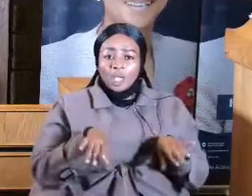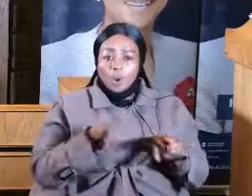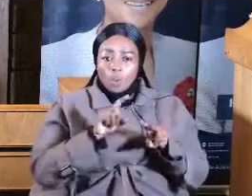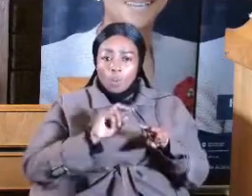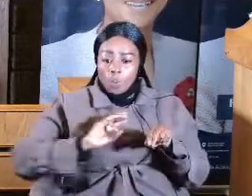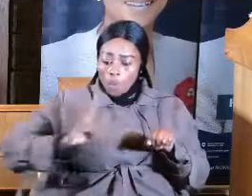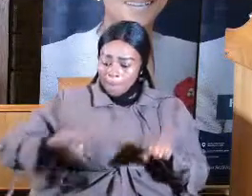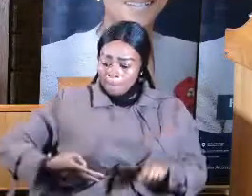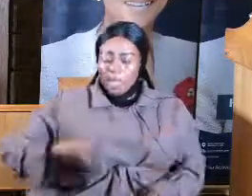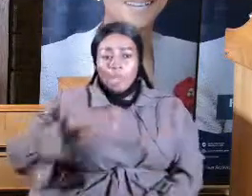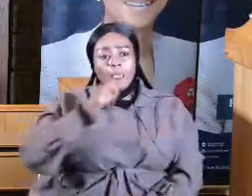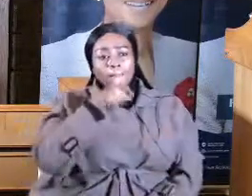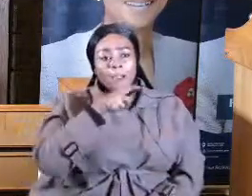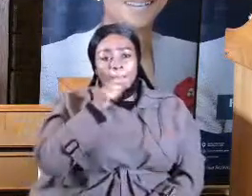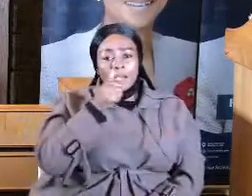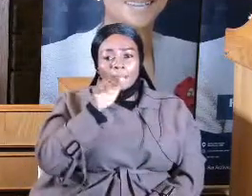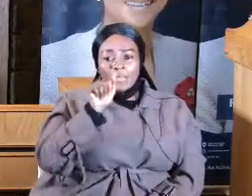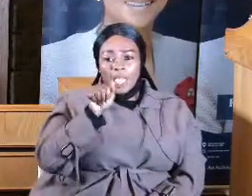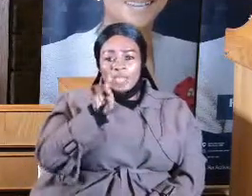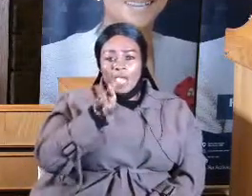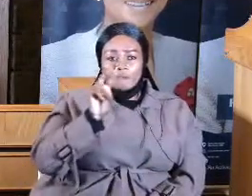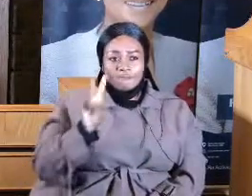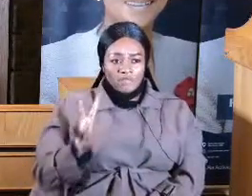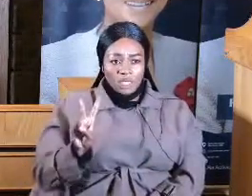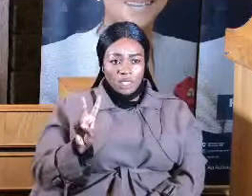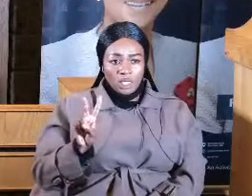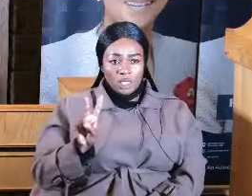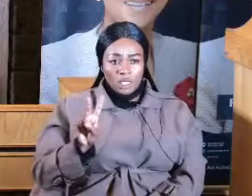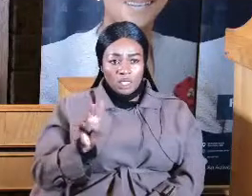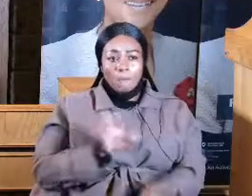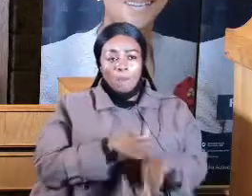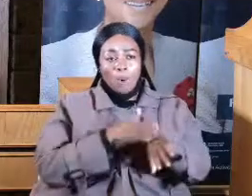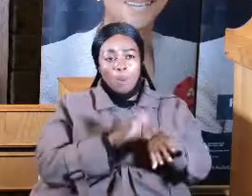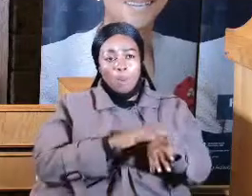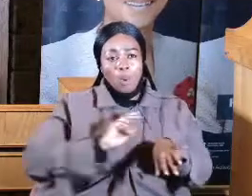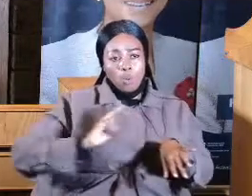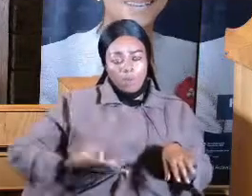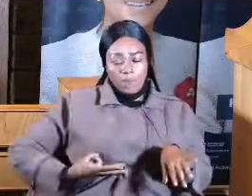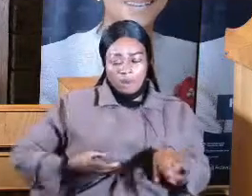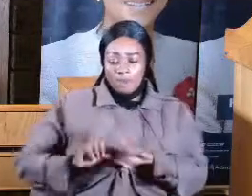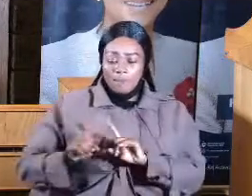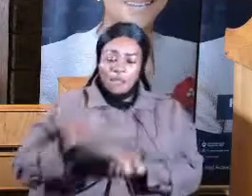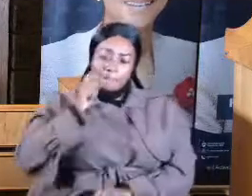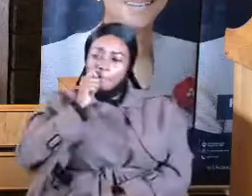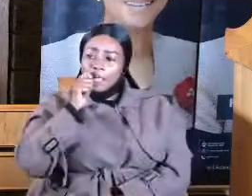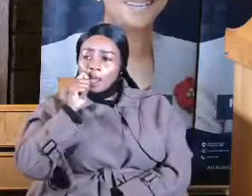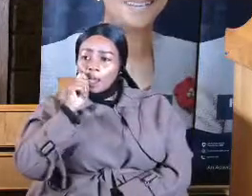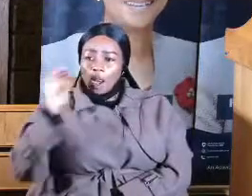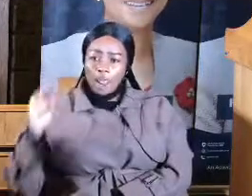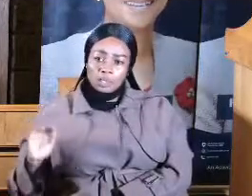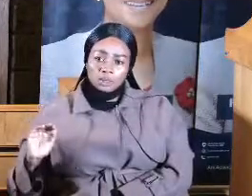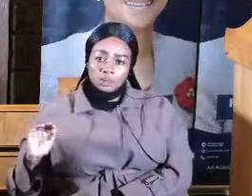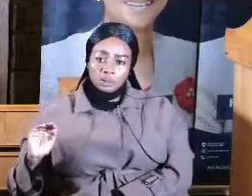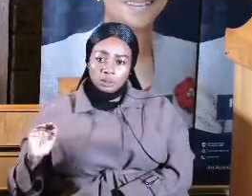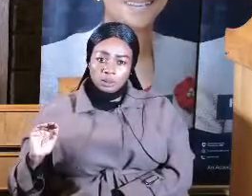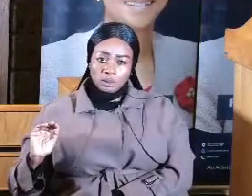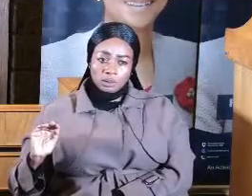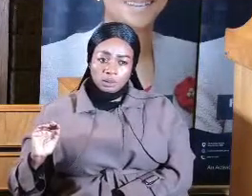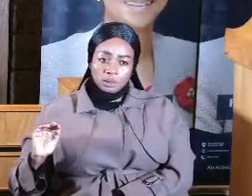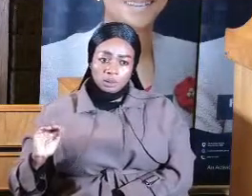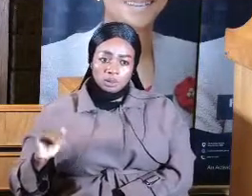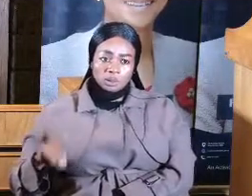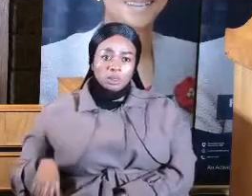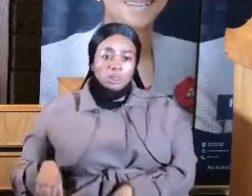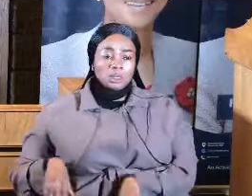antiretroviral therapy treatment than men. It's all from the anti. We know we've got the